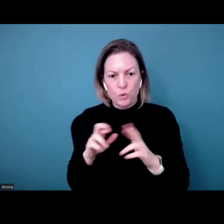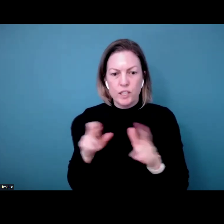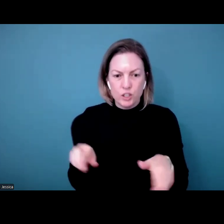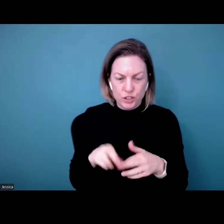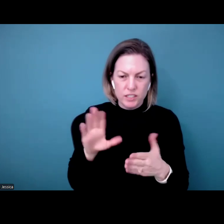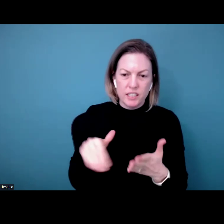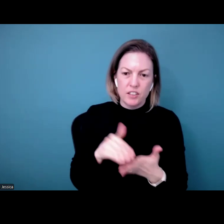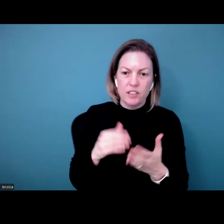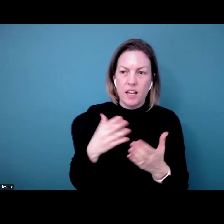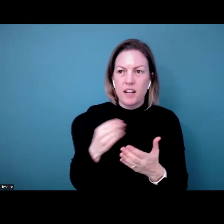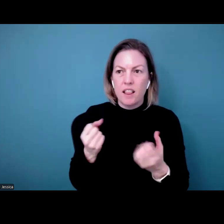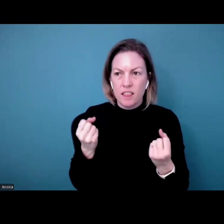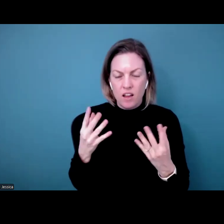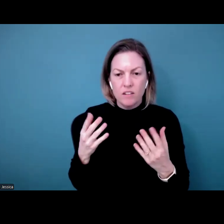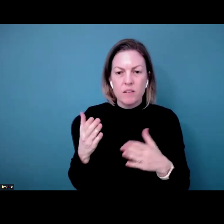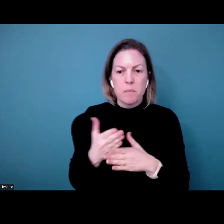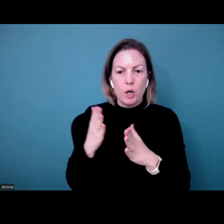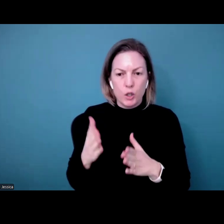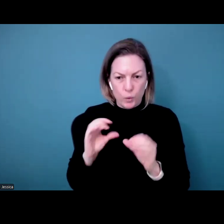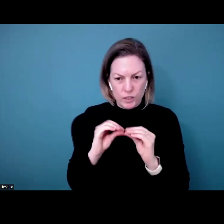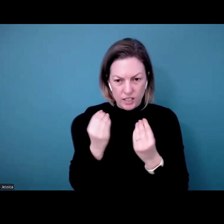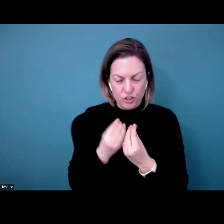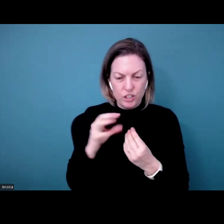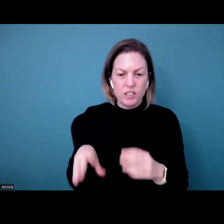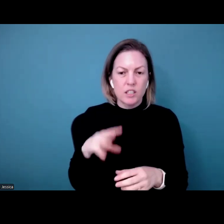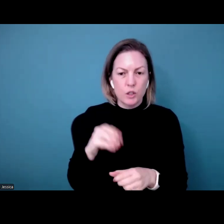our partner organizations, including the